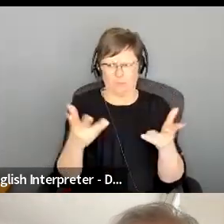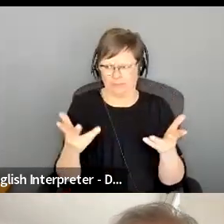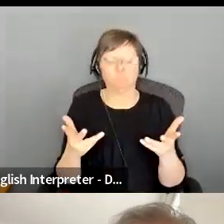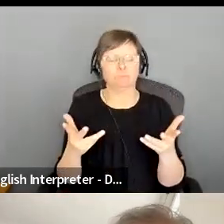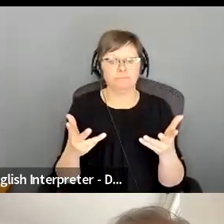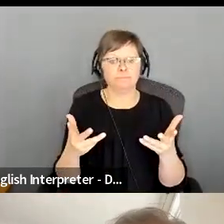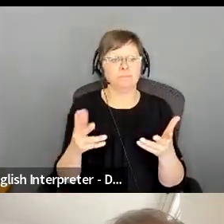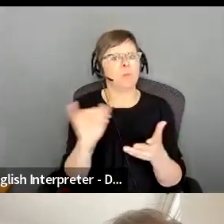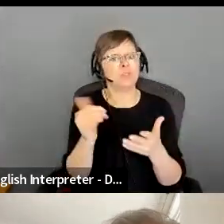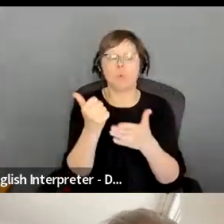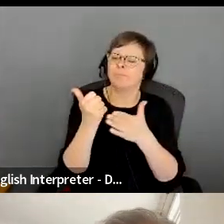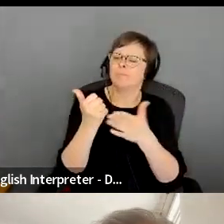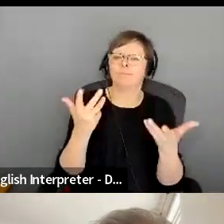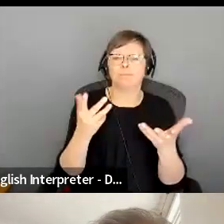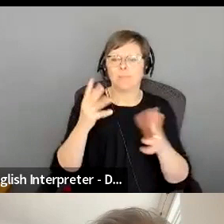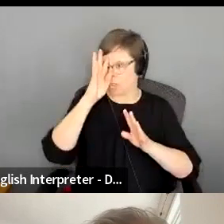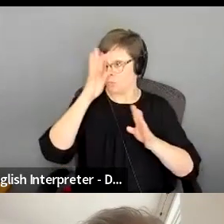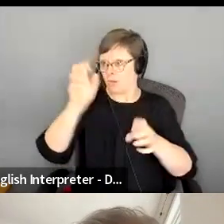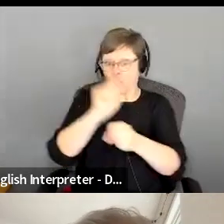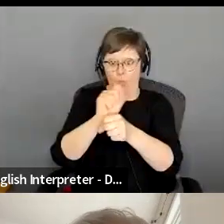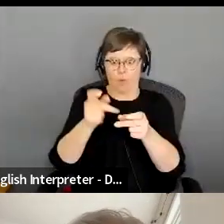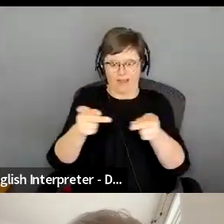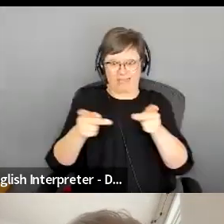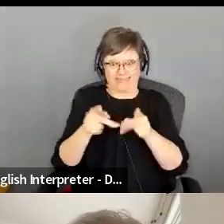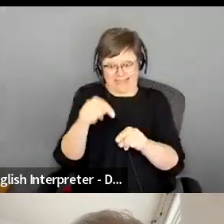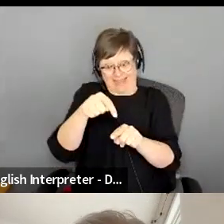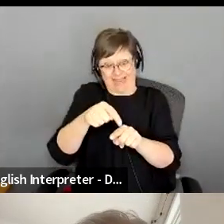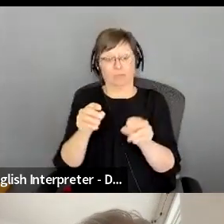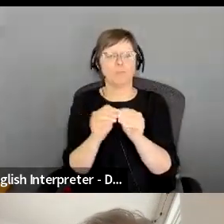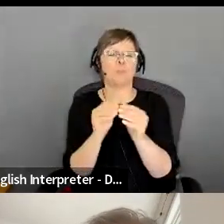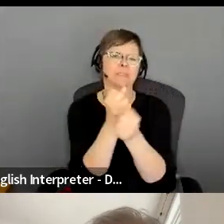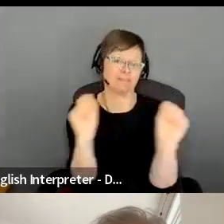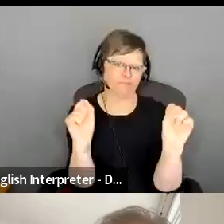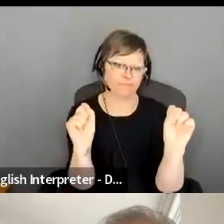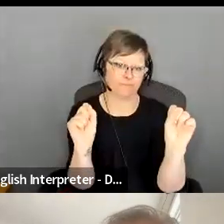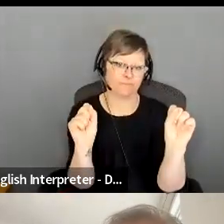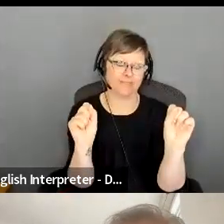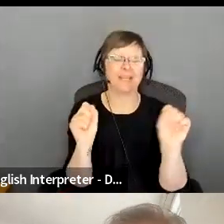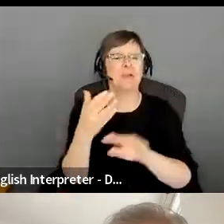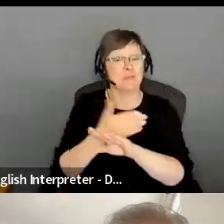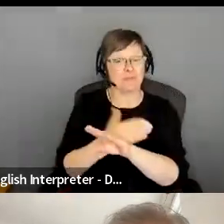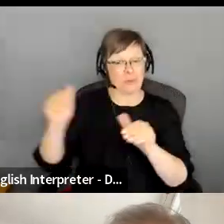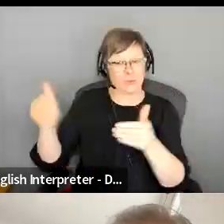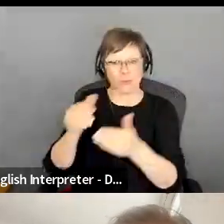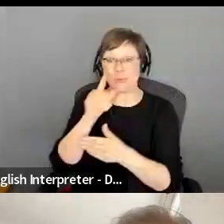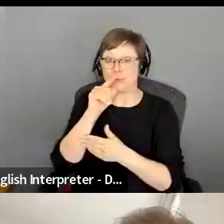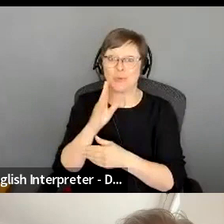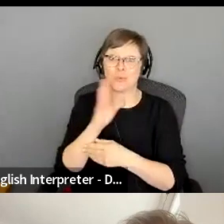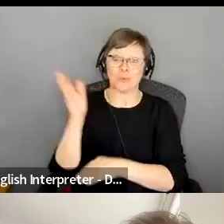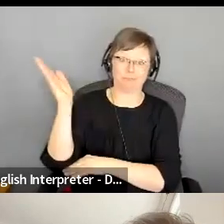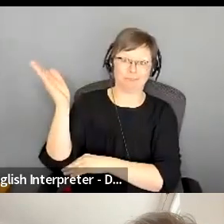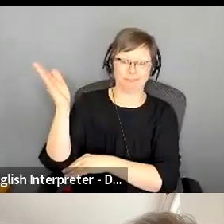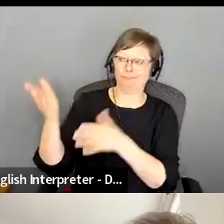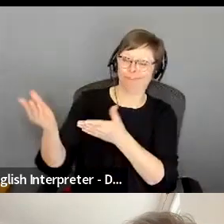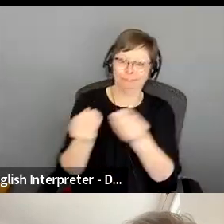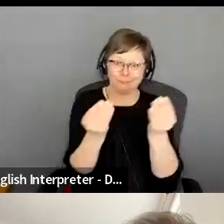our creative workspaces safer. Before I introduce our facilitators for this workshop, I'd like to